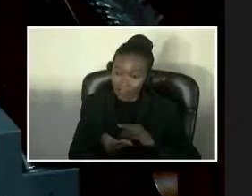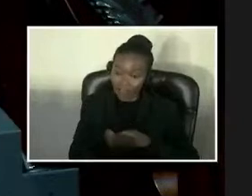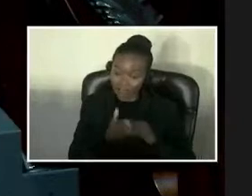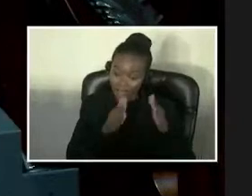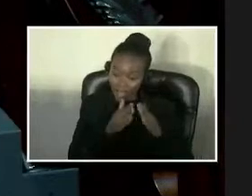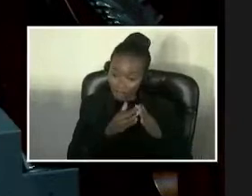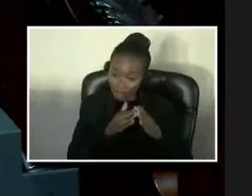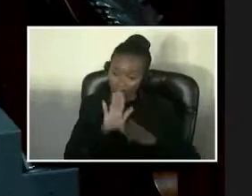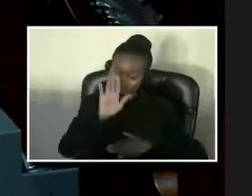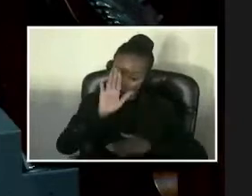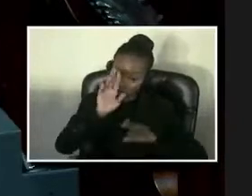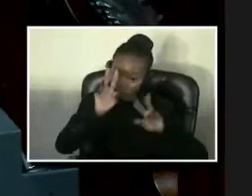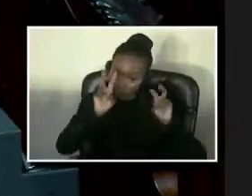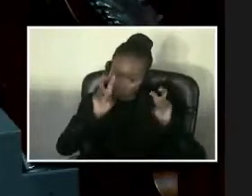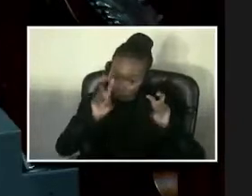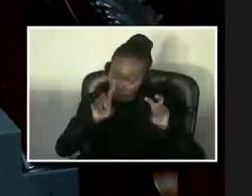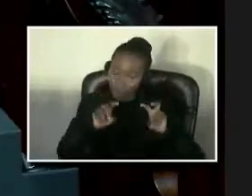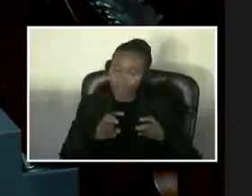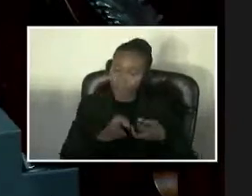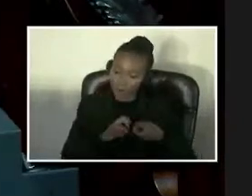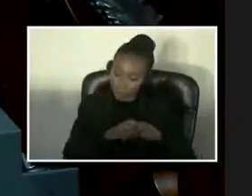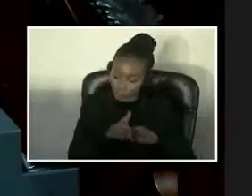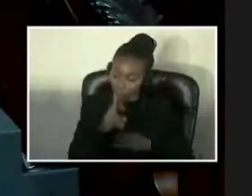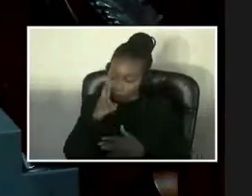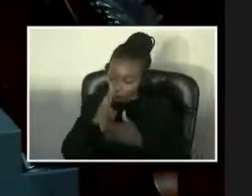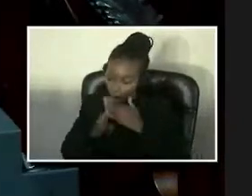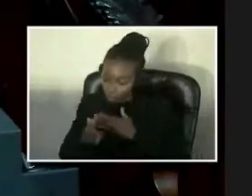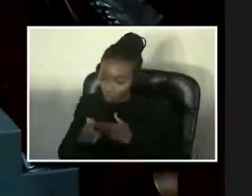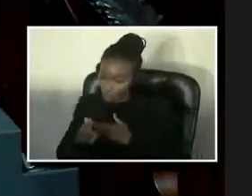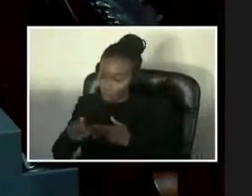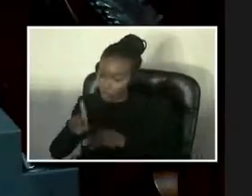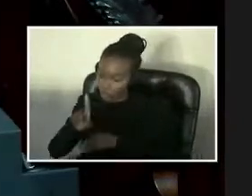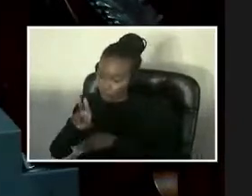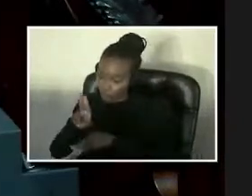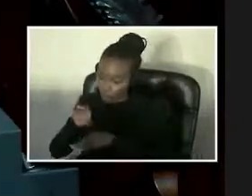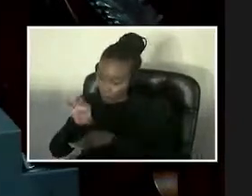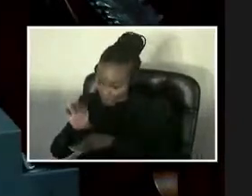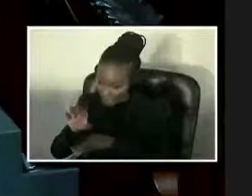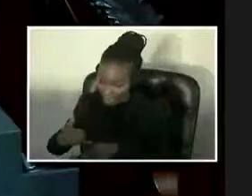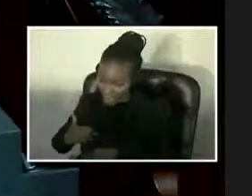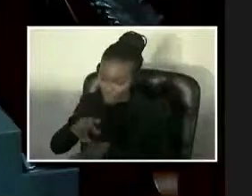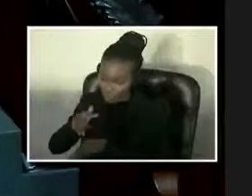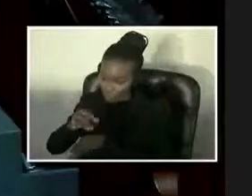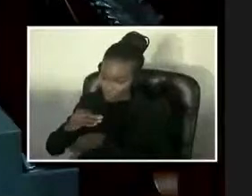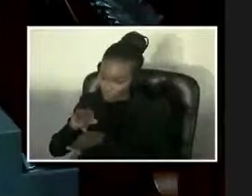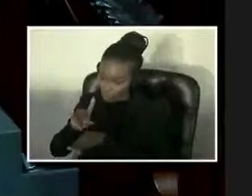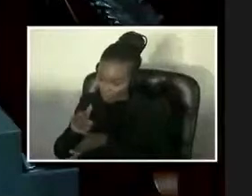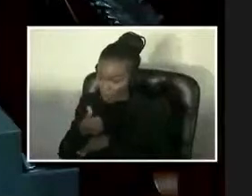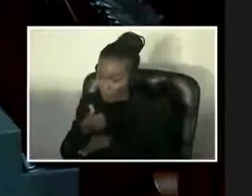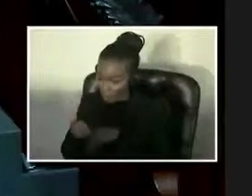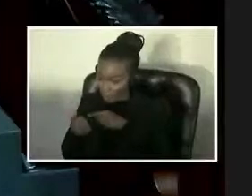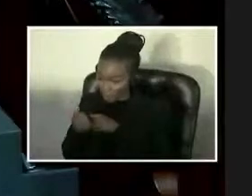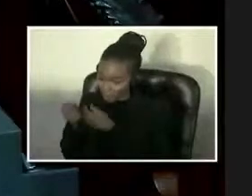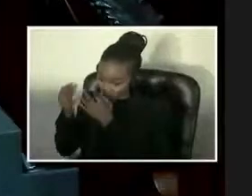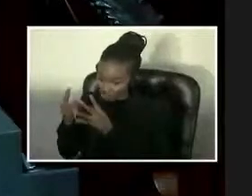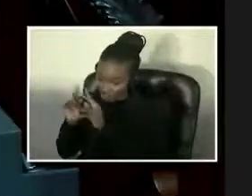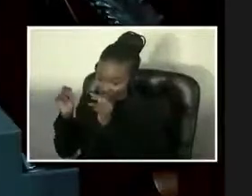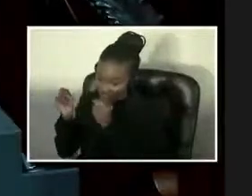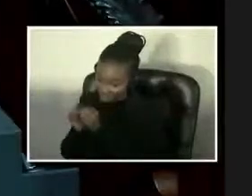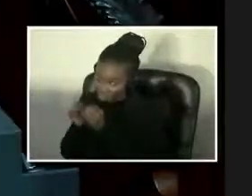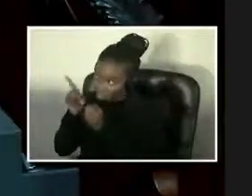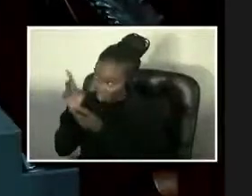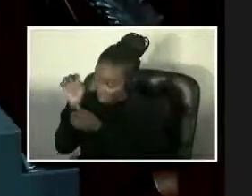the house honorable to bengal also went back to to to the to treasury and came up with a solution and